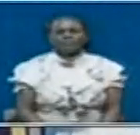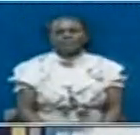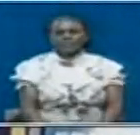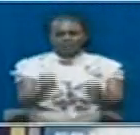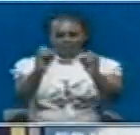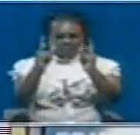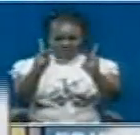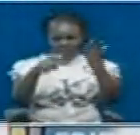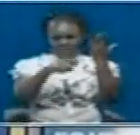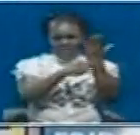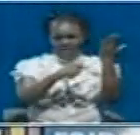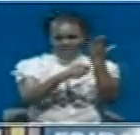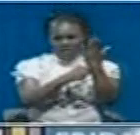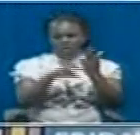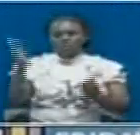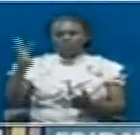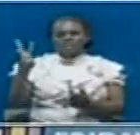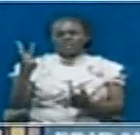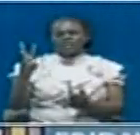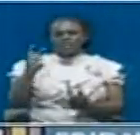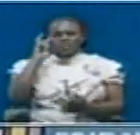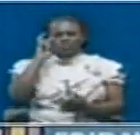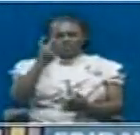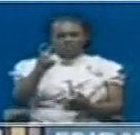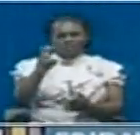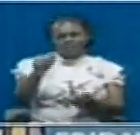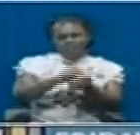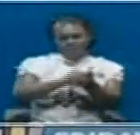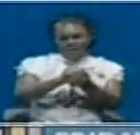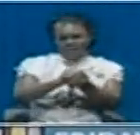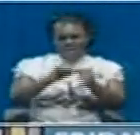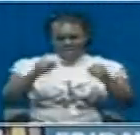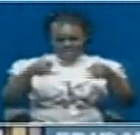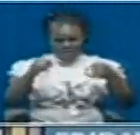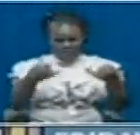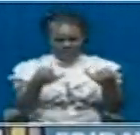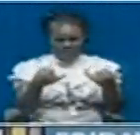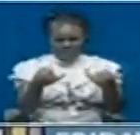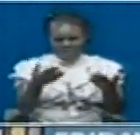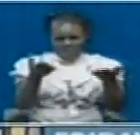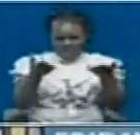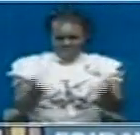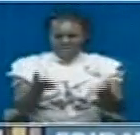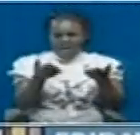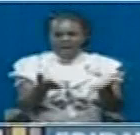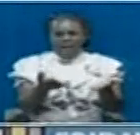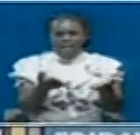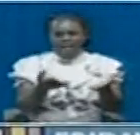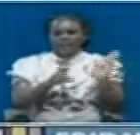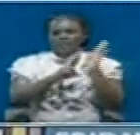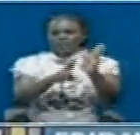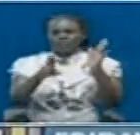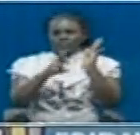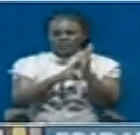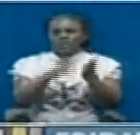Okay, my name's Awini Anyango, and you're watching Friday Briefing. We are here to represent the